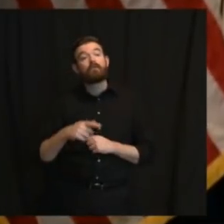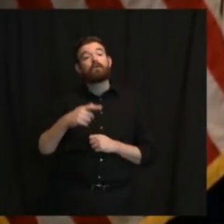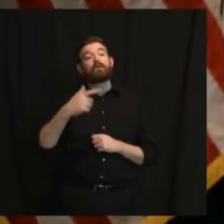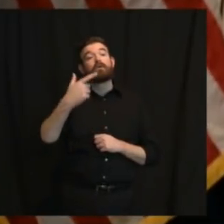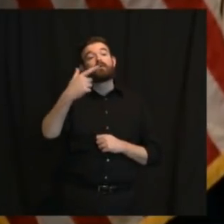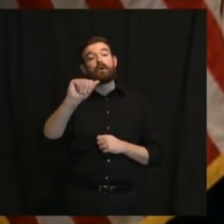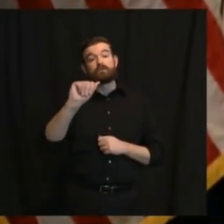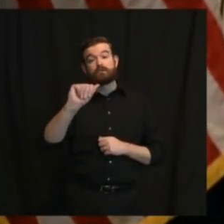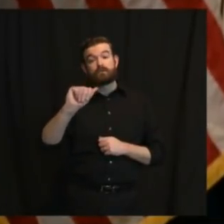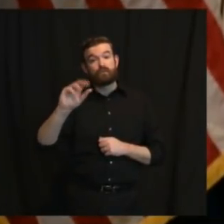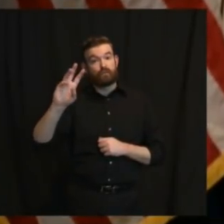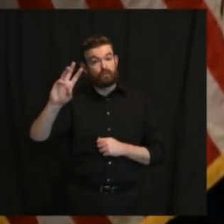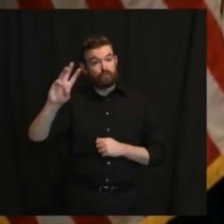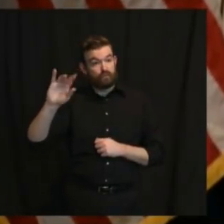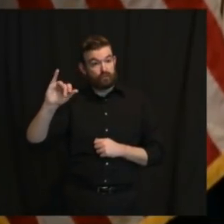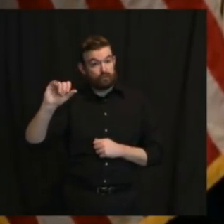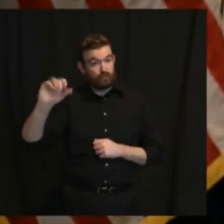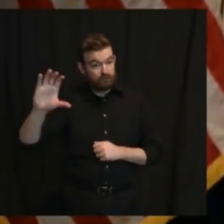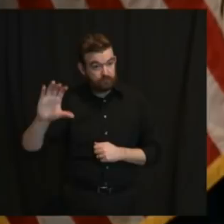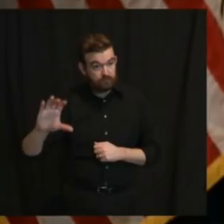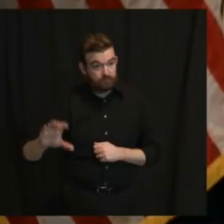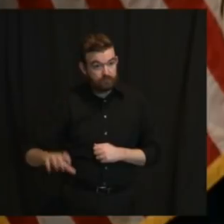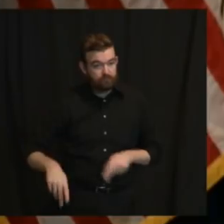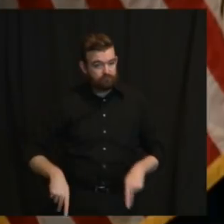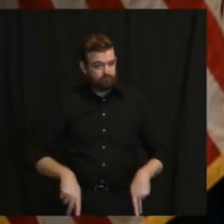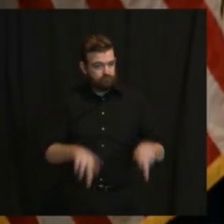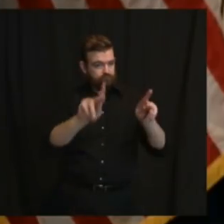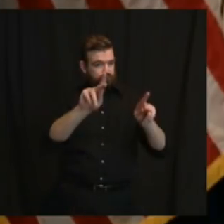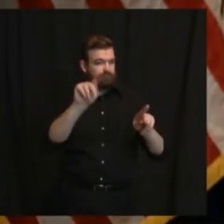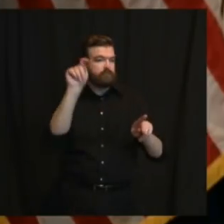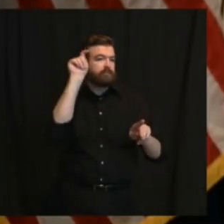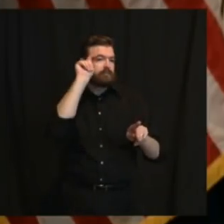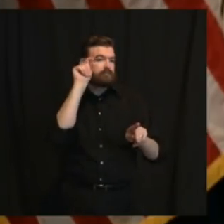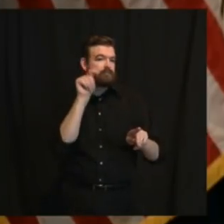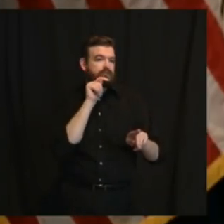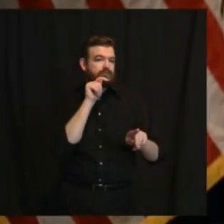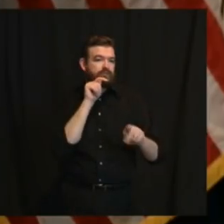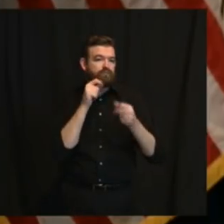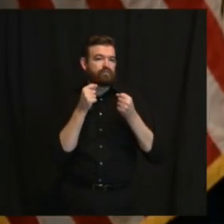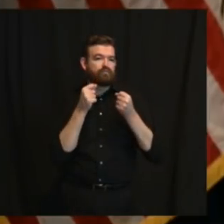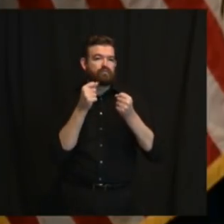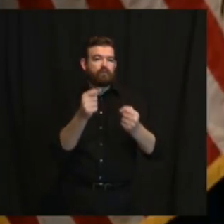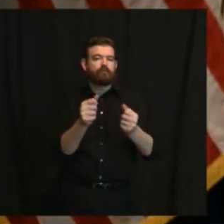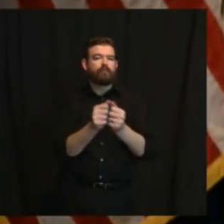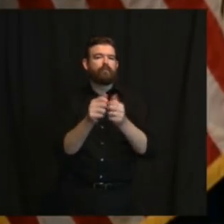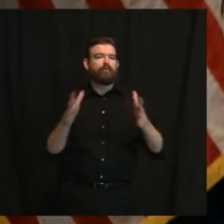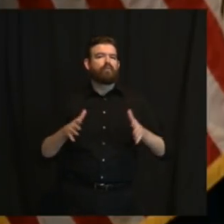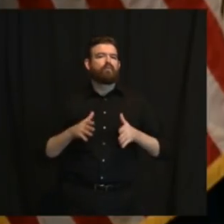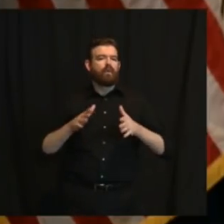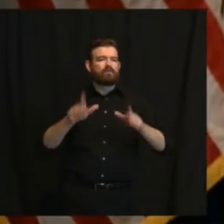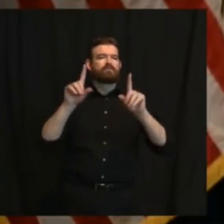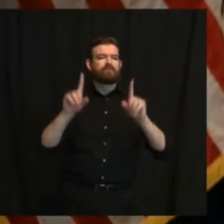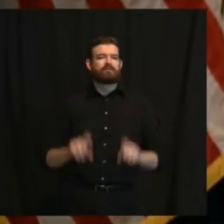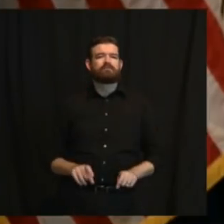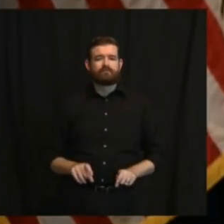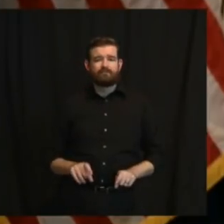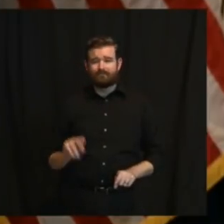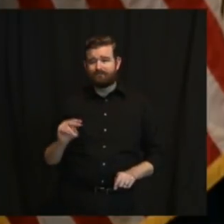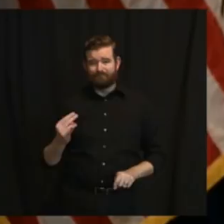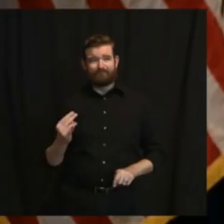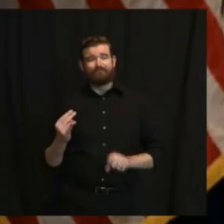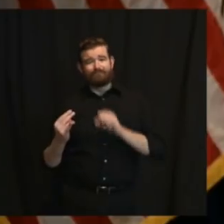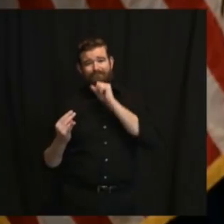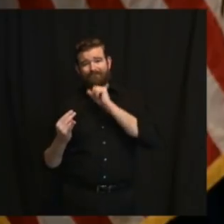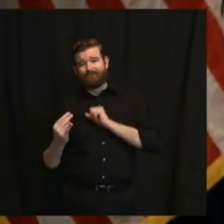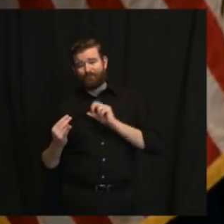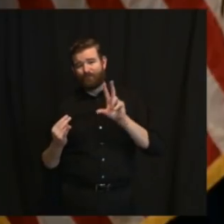road test. We are not considering that. Motor vehicle crashes are the #1 cause of death among teenagers. We'll leave it